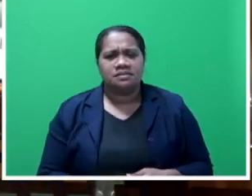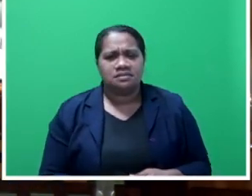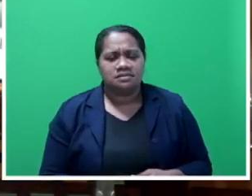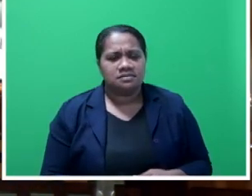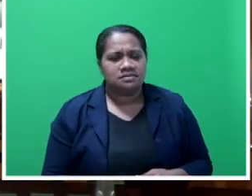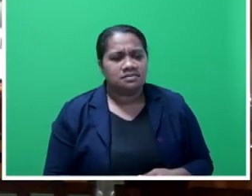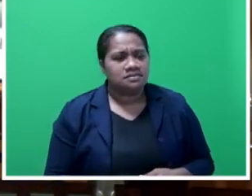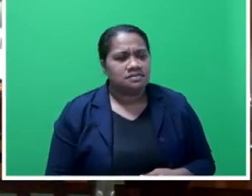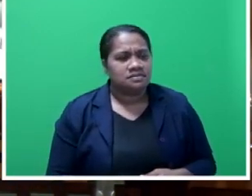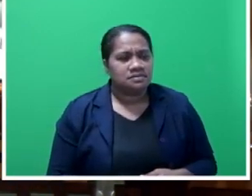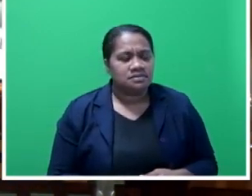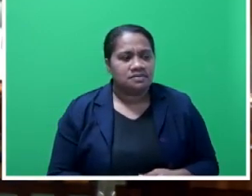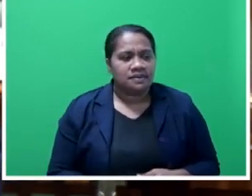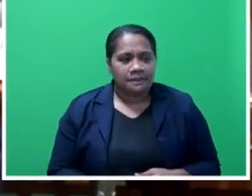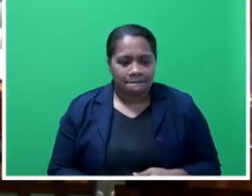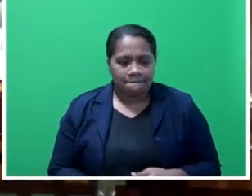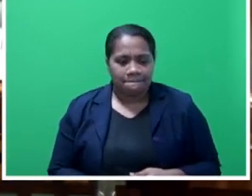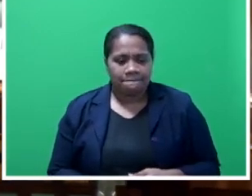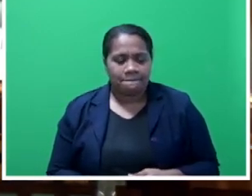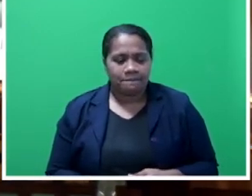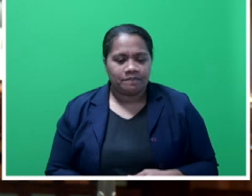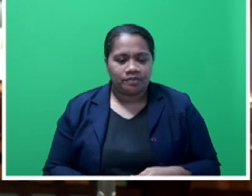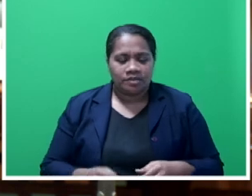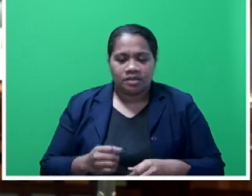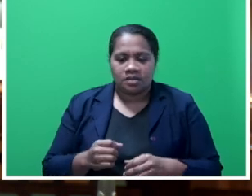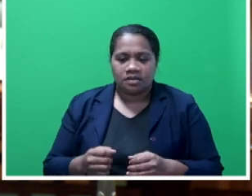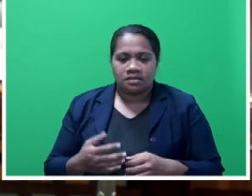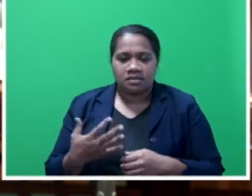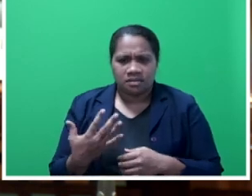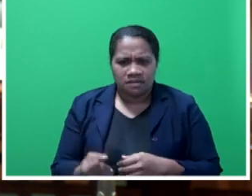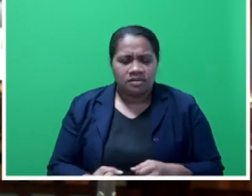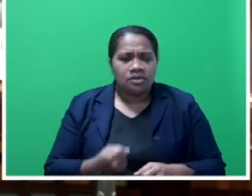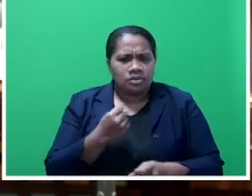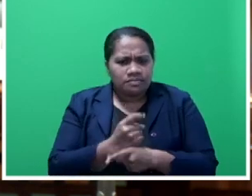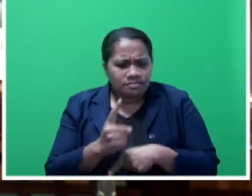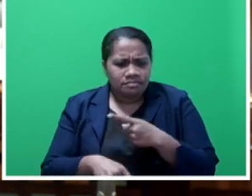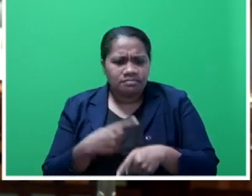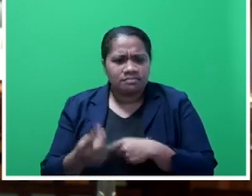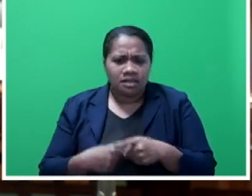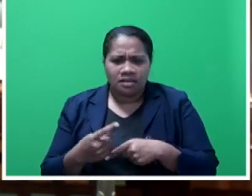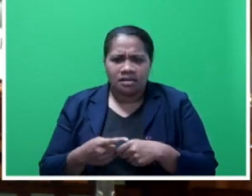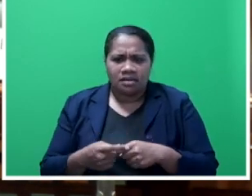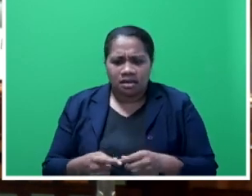sir, in respect of how we cannot work with them. We are diametrically opposed philosophically to them.